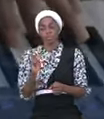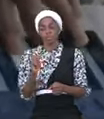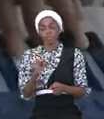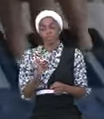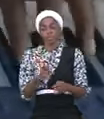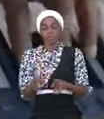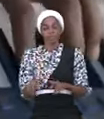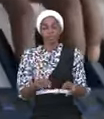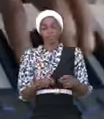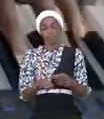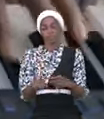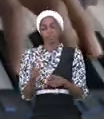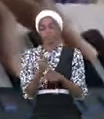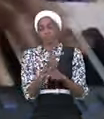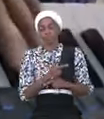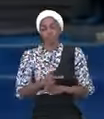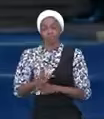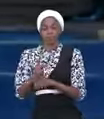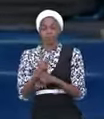ready to care.